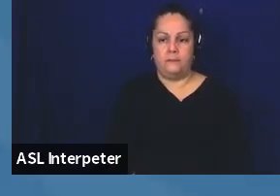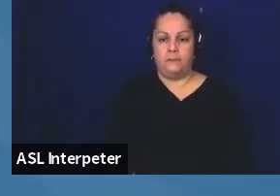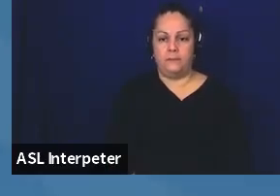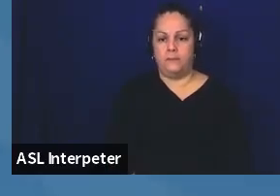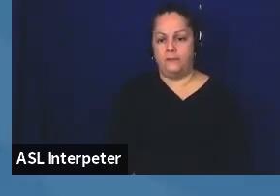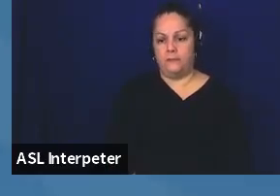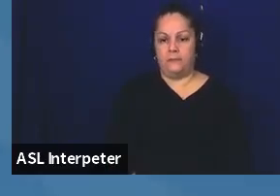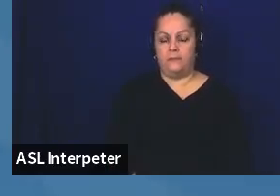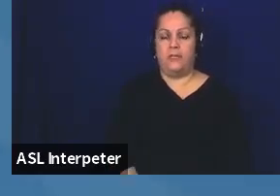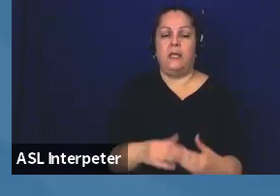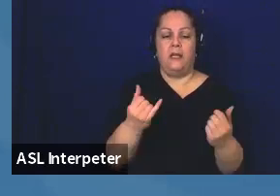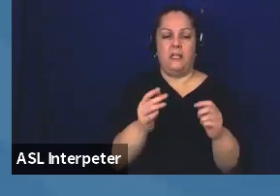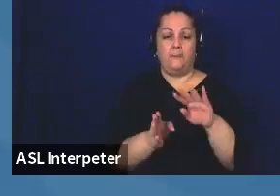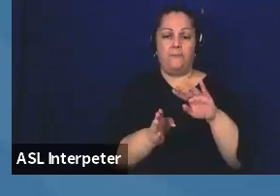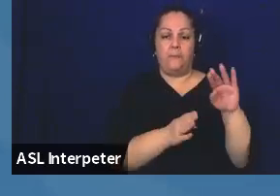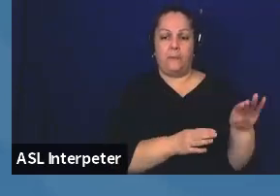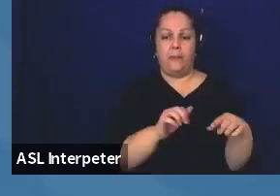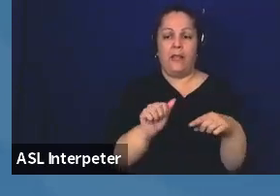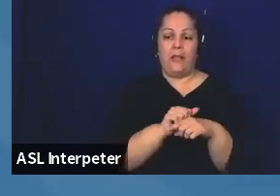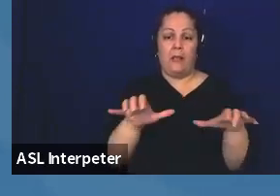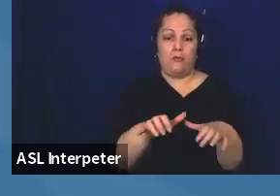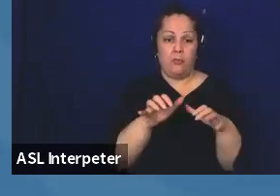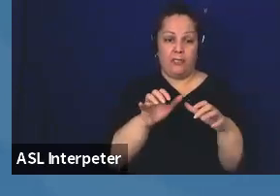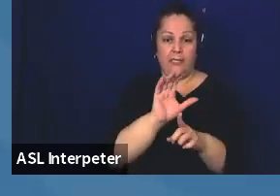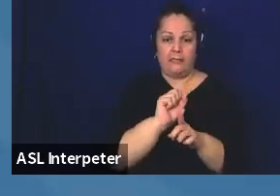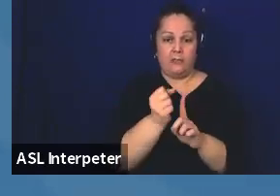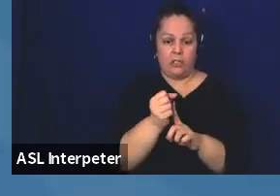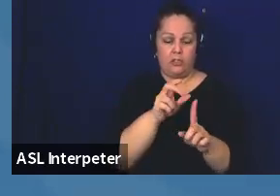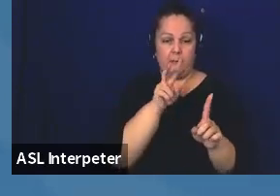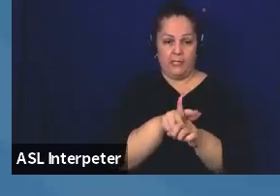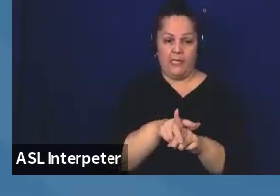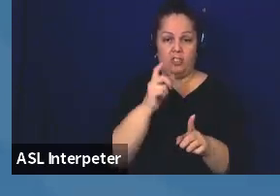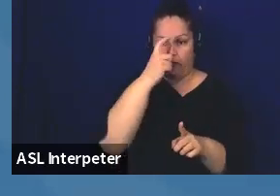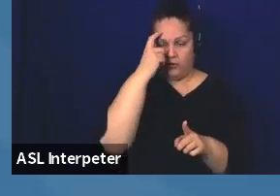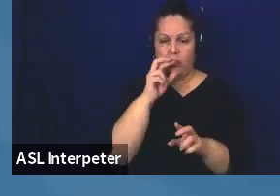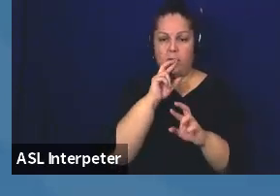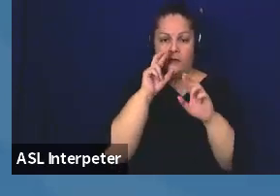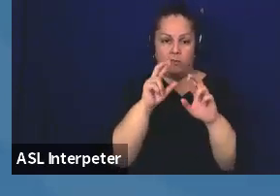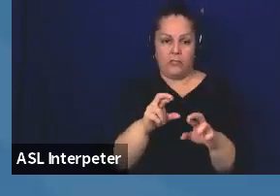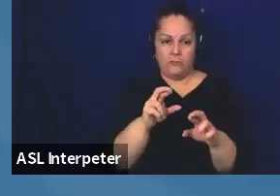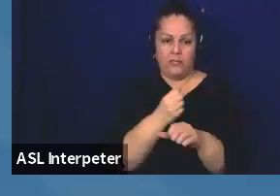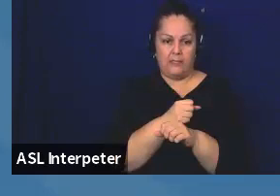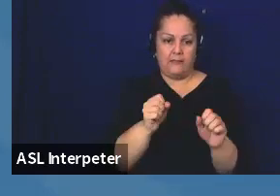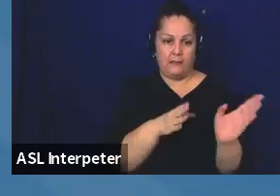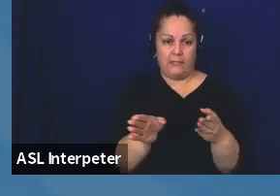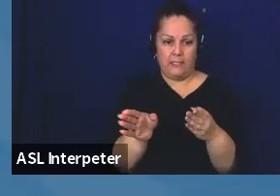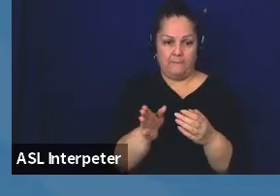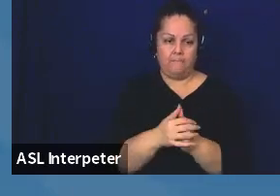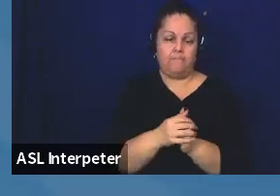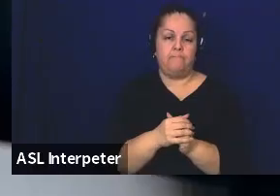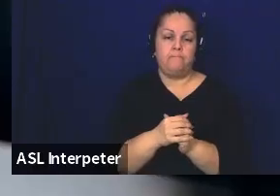So now we're going to move towards a practical case application of trauma-informed crisis response and safety planning.